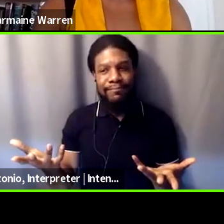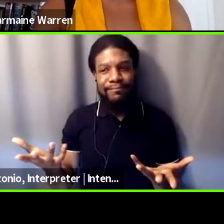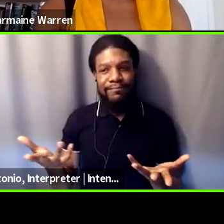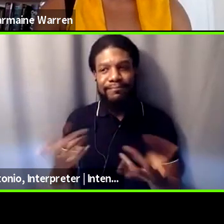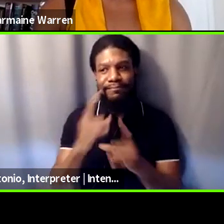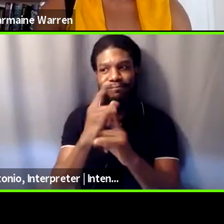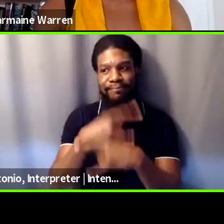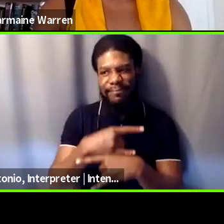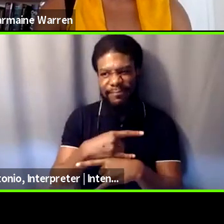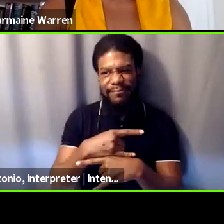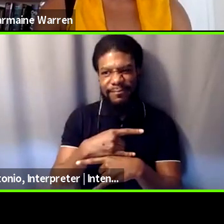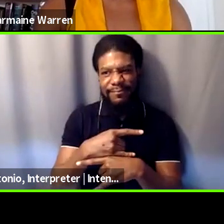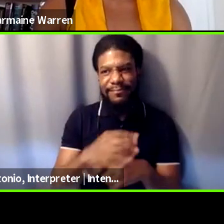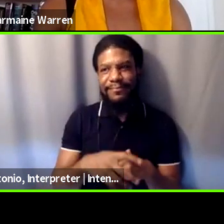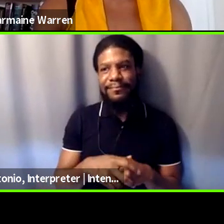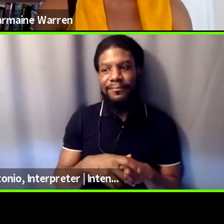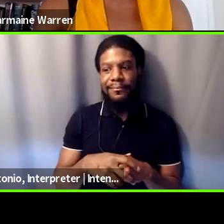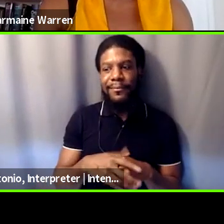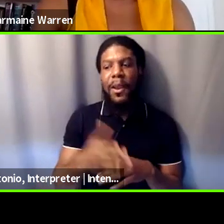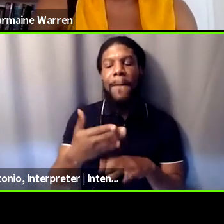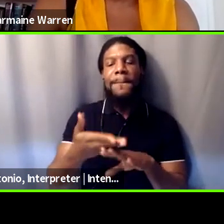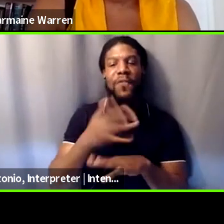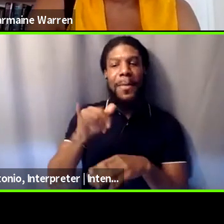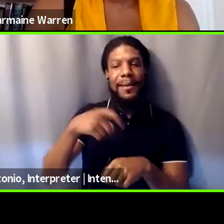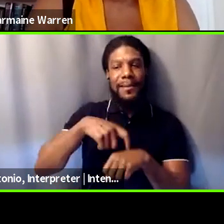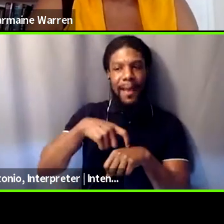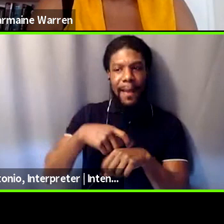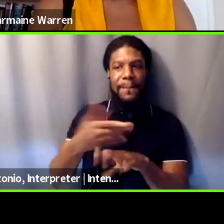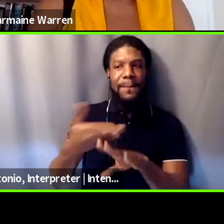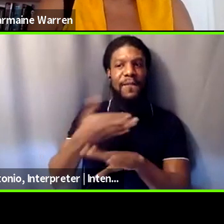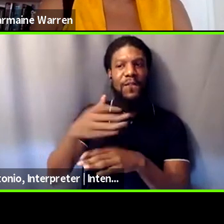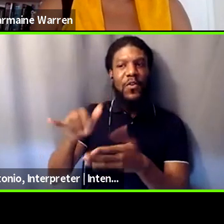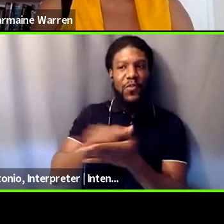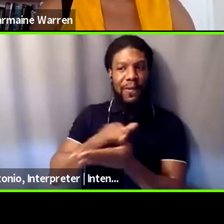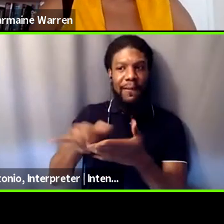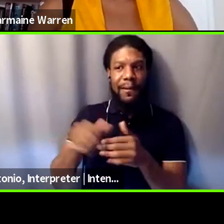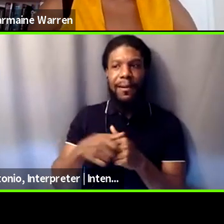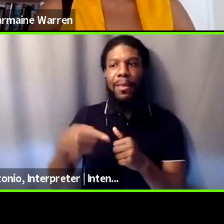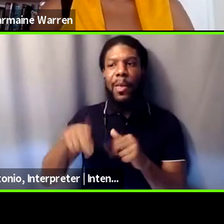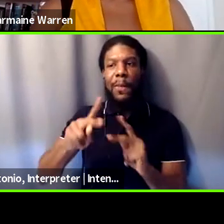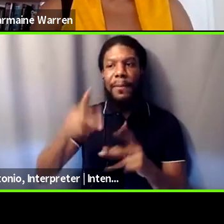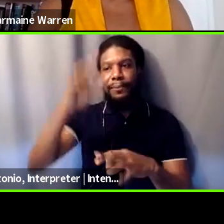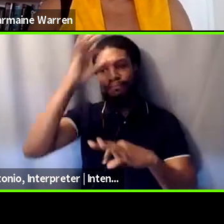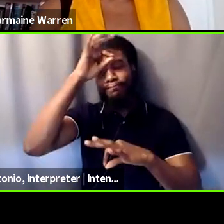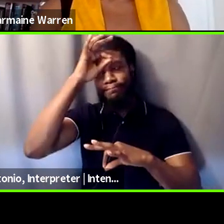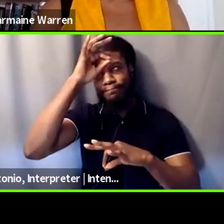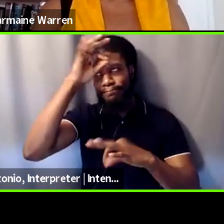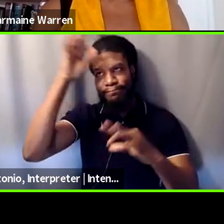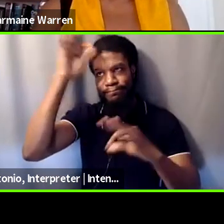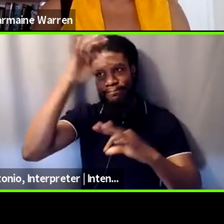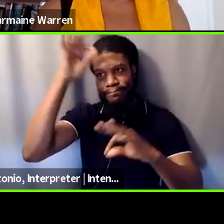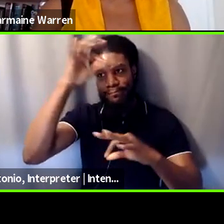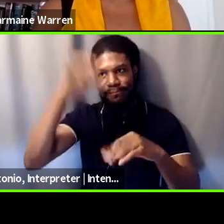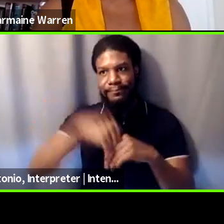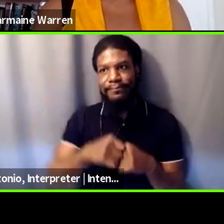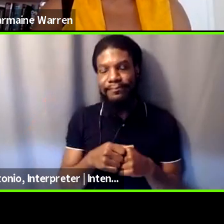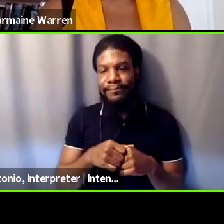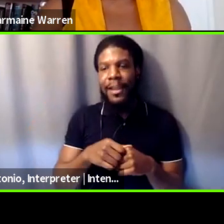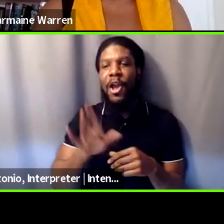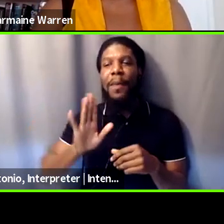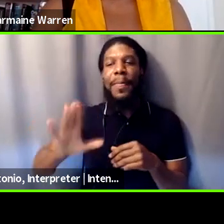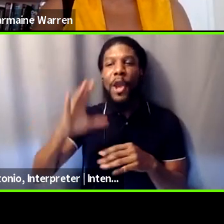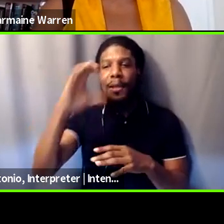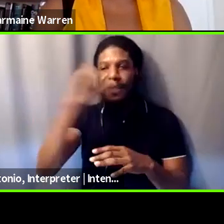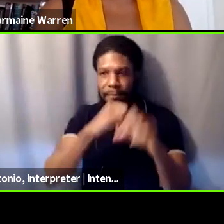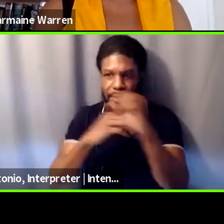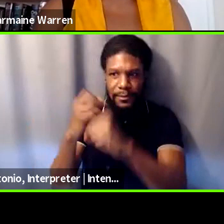I was not in New York as yet, so these people were incredibly ignorant. And then I must smoke marijuana as like a